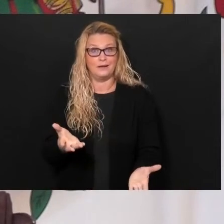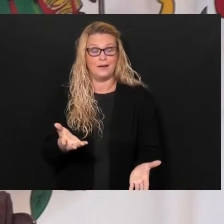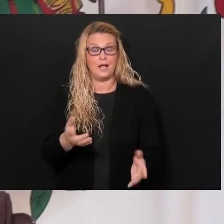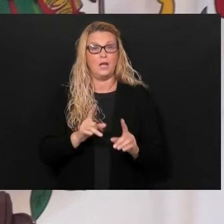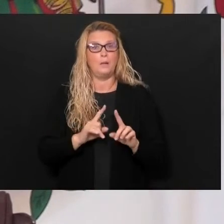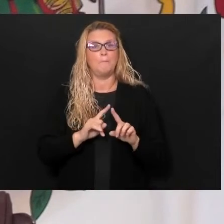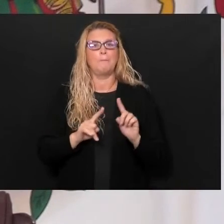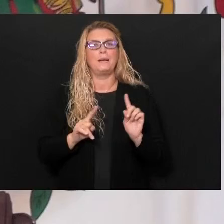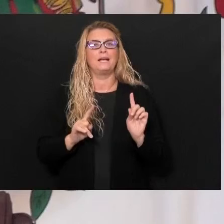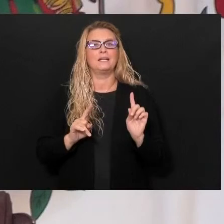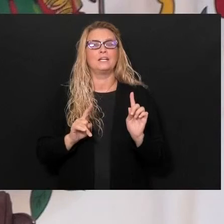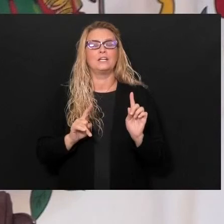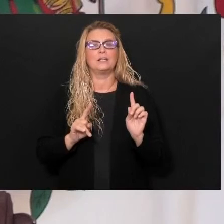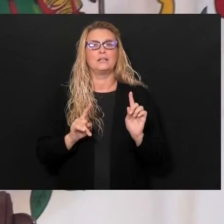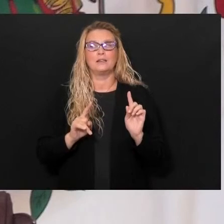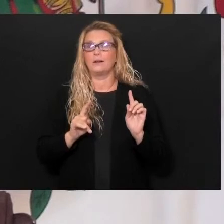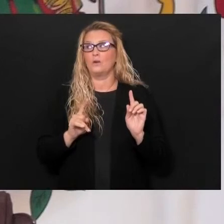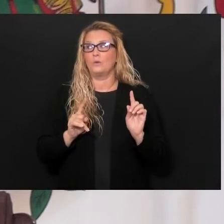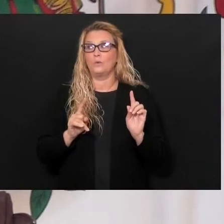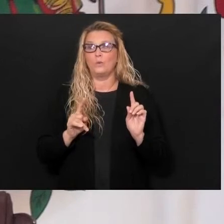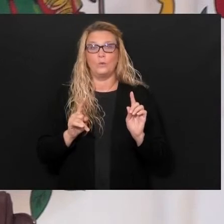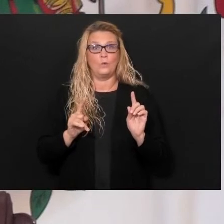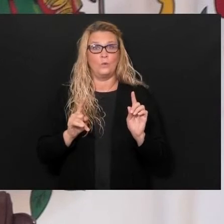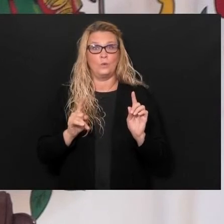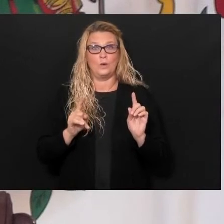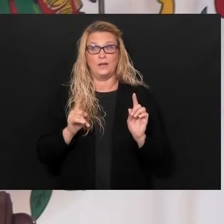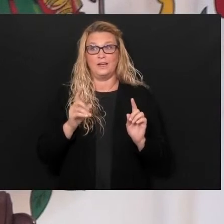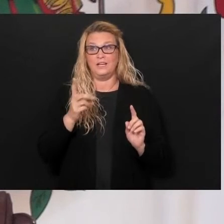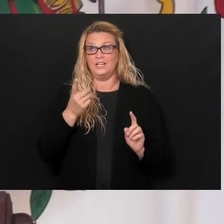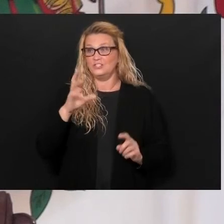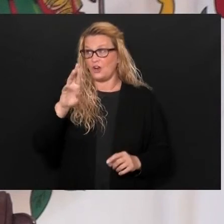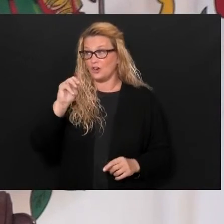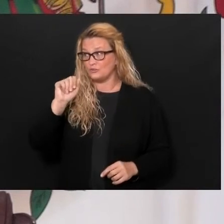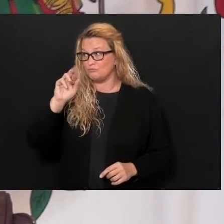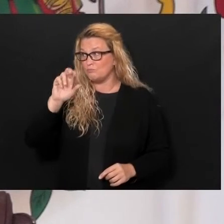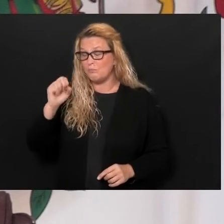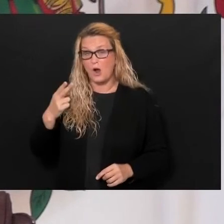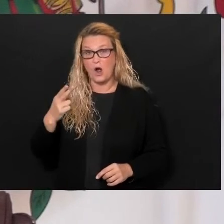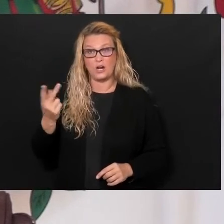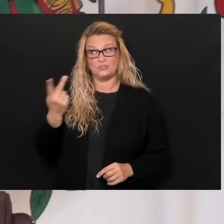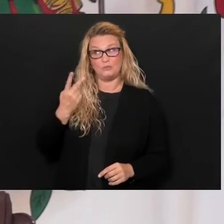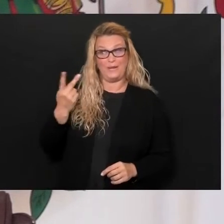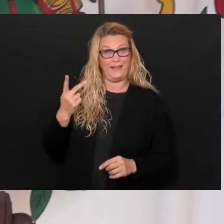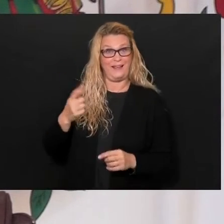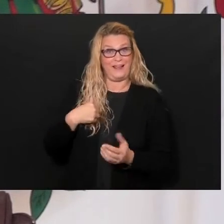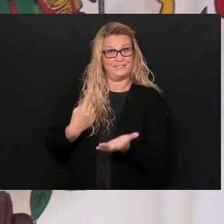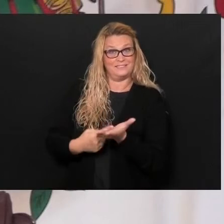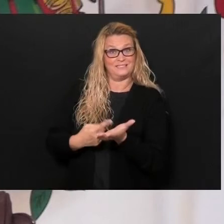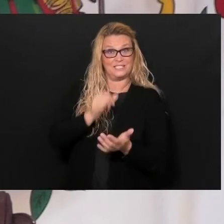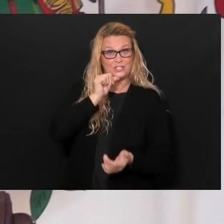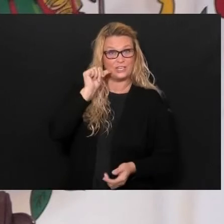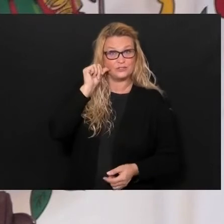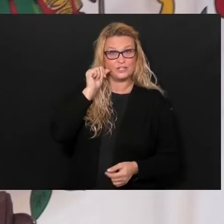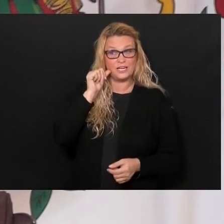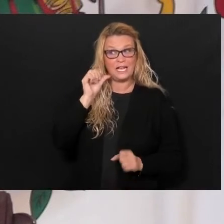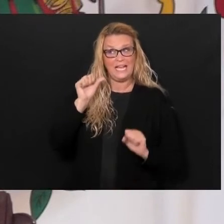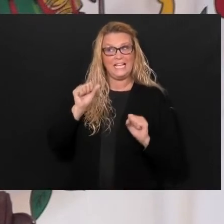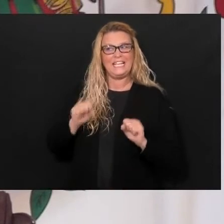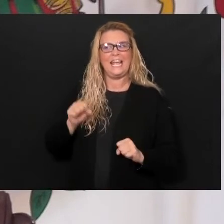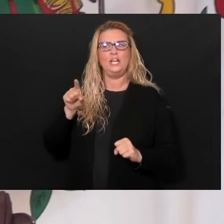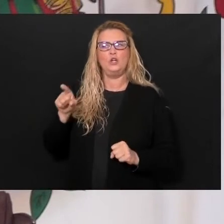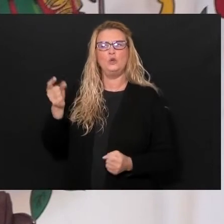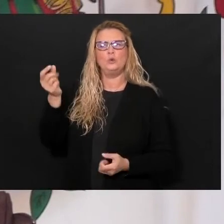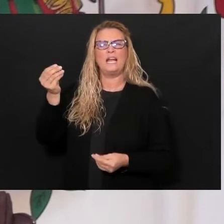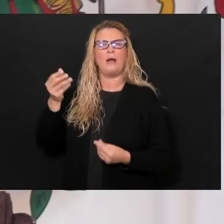no one, and Dr. Marsh and I had this discussion yesterday, you know, can you tell